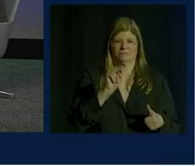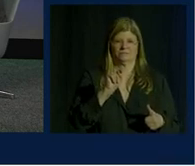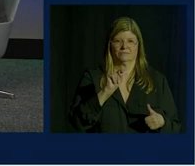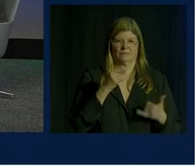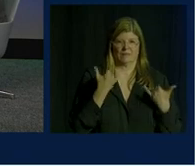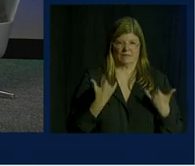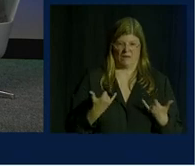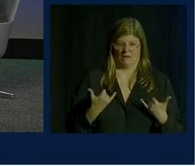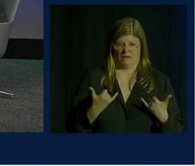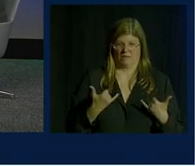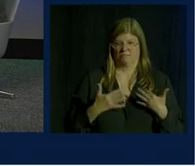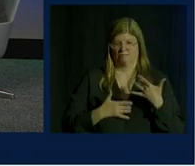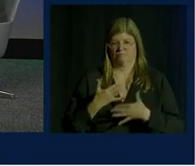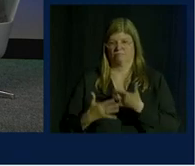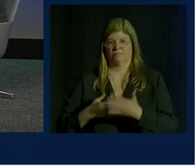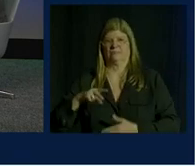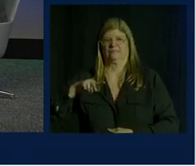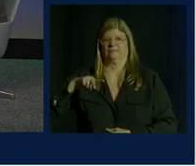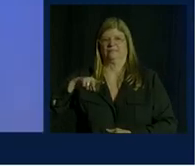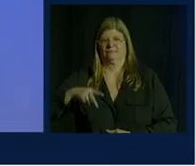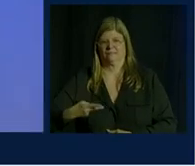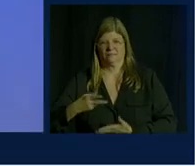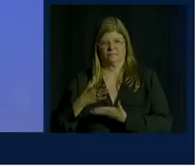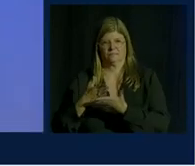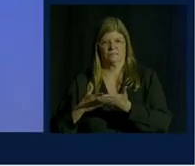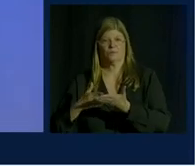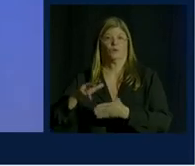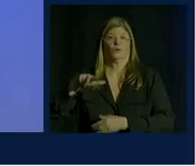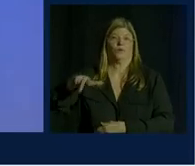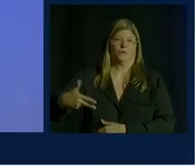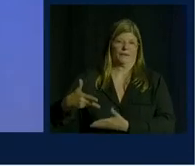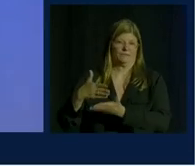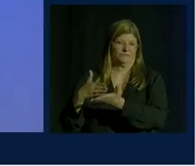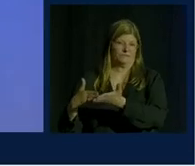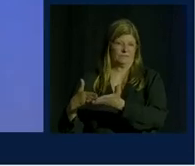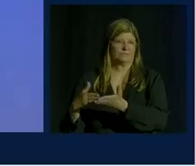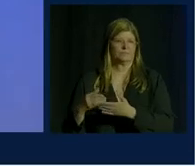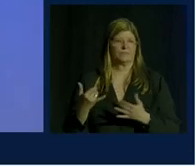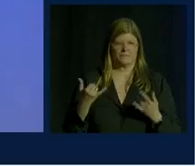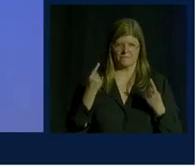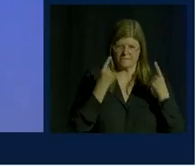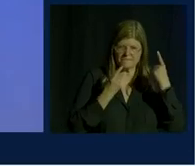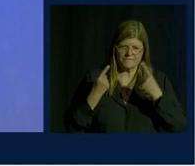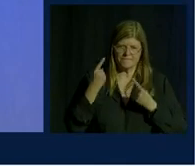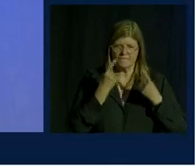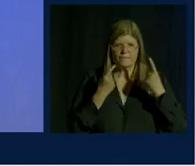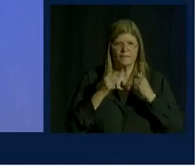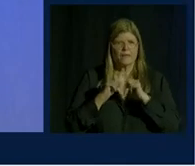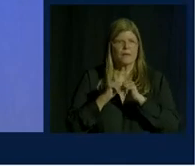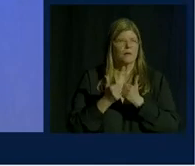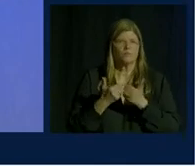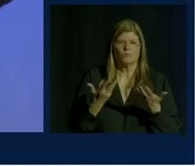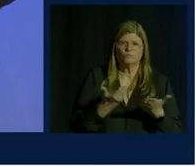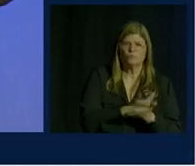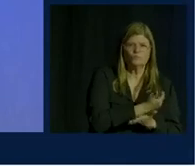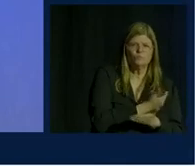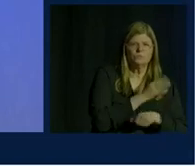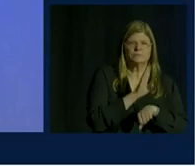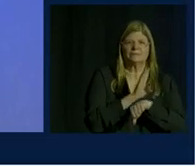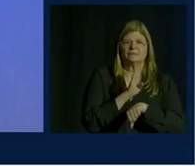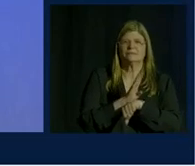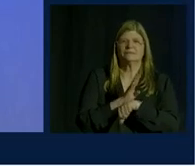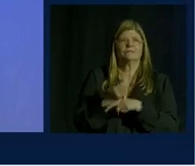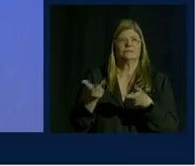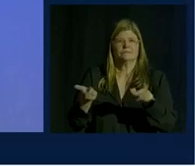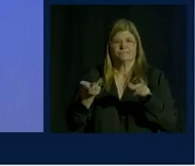3. Are there some other nuances that you guys are looking at? Obviously, bringing on more new businesses, I think that's exciting. More new restaurants. I know